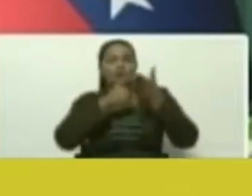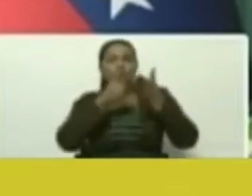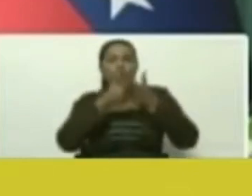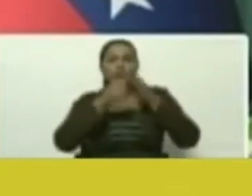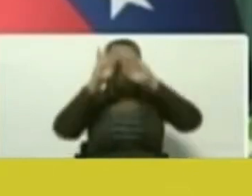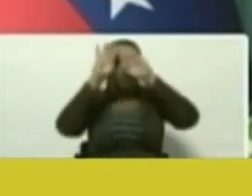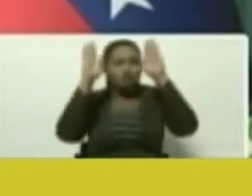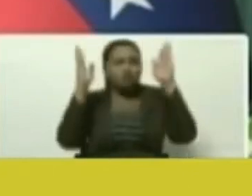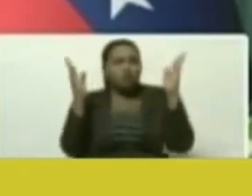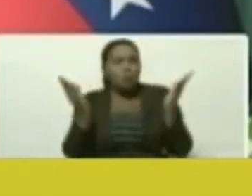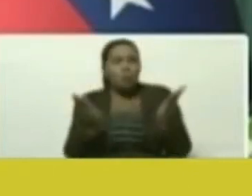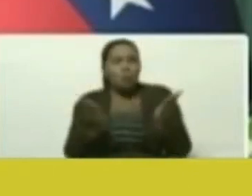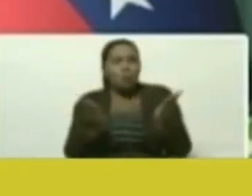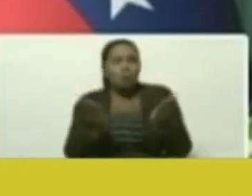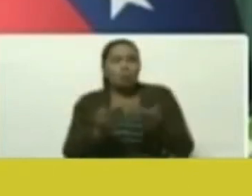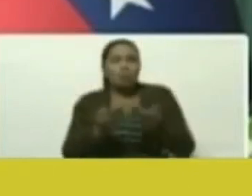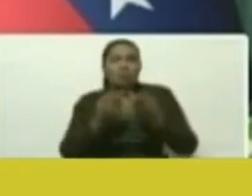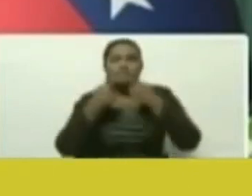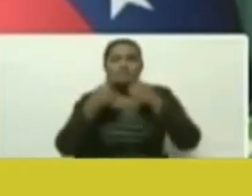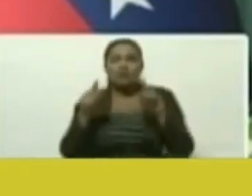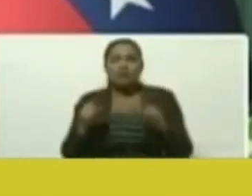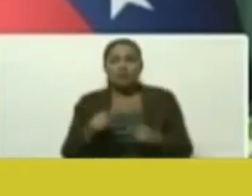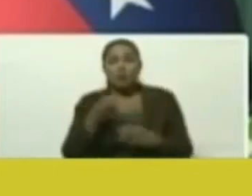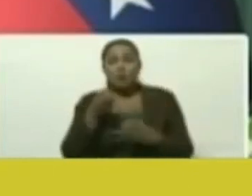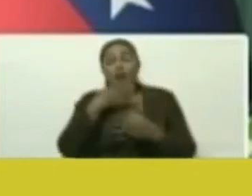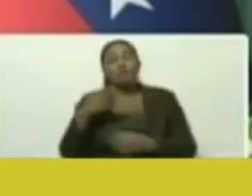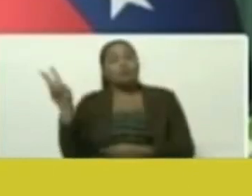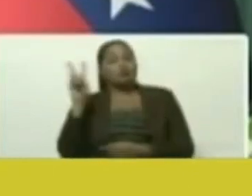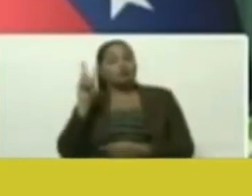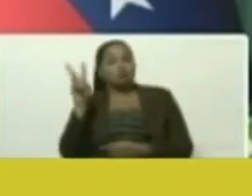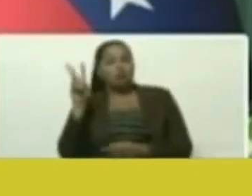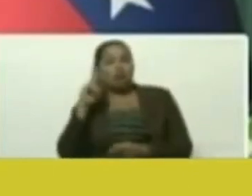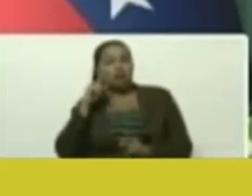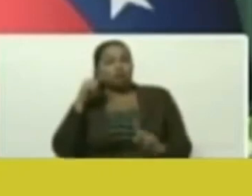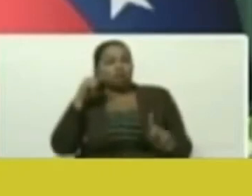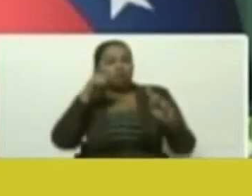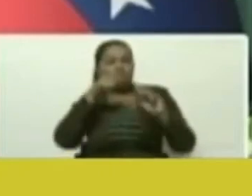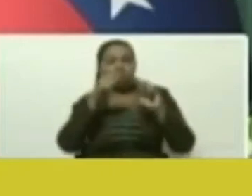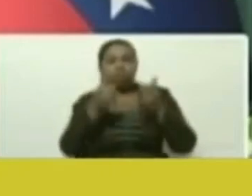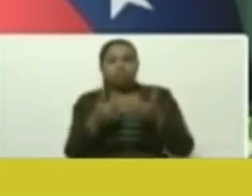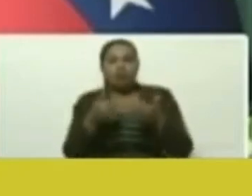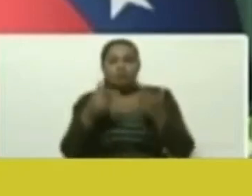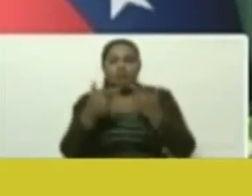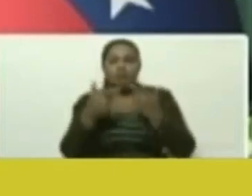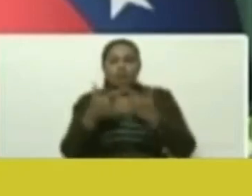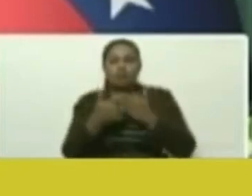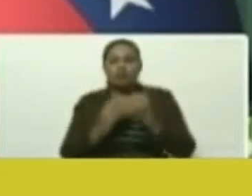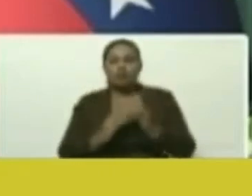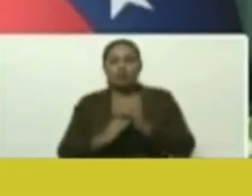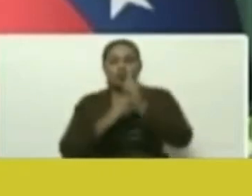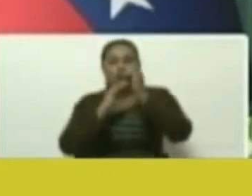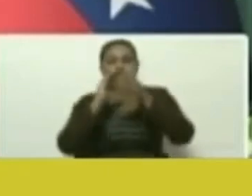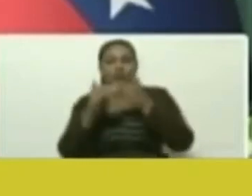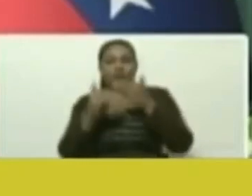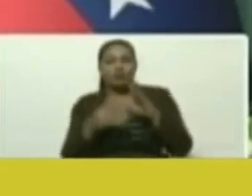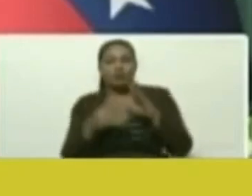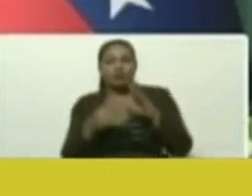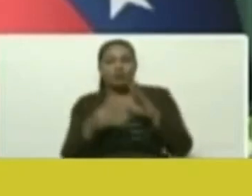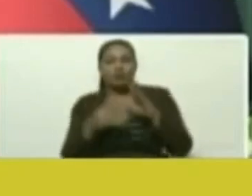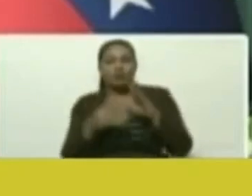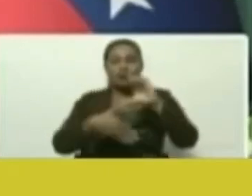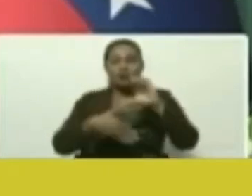and we are willing to fight for a different world. And so Venezuela fulfills